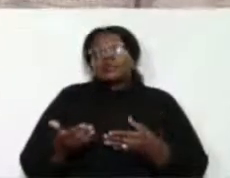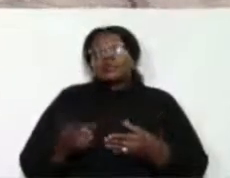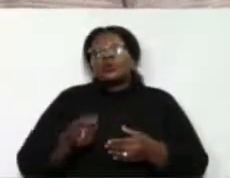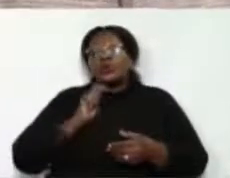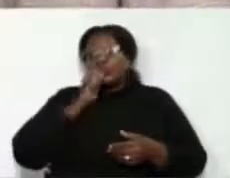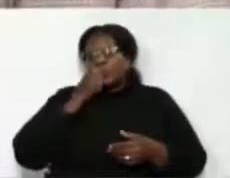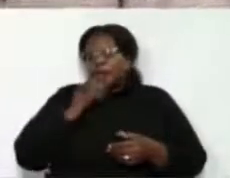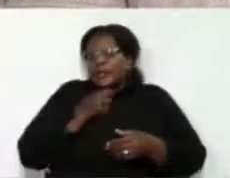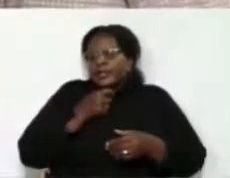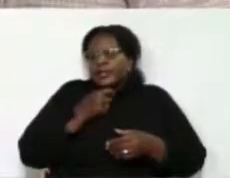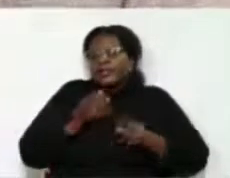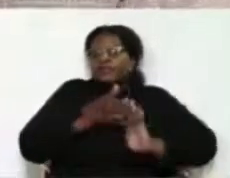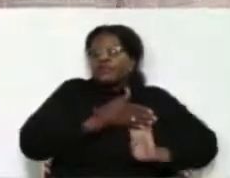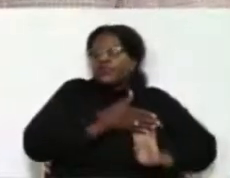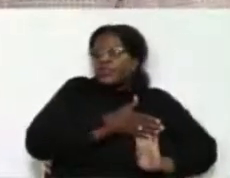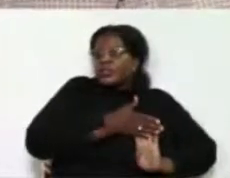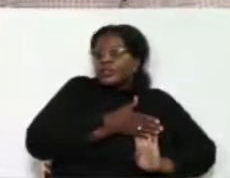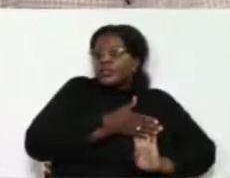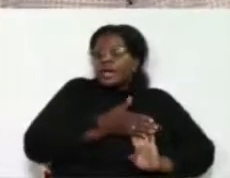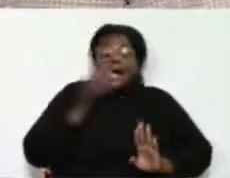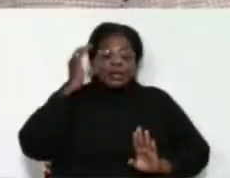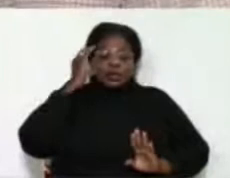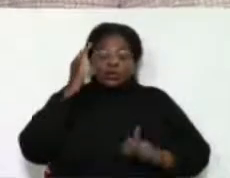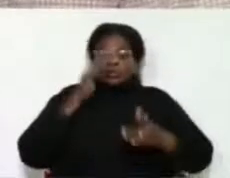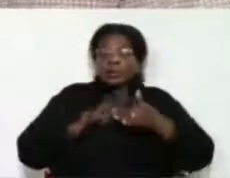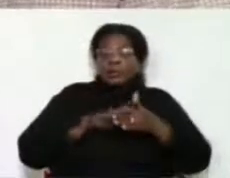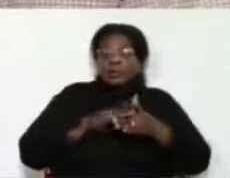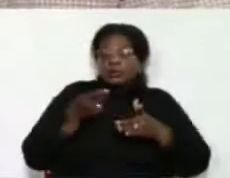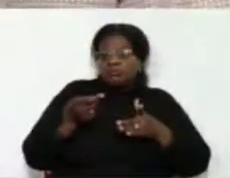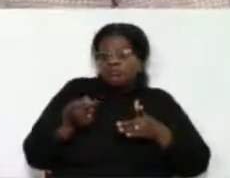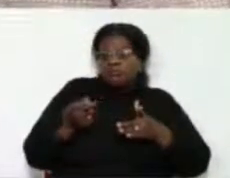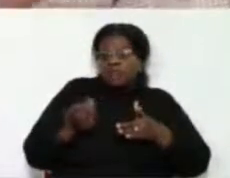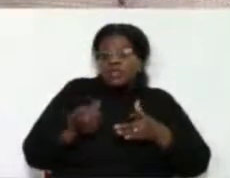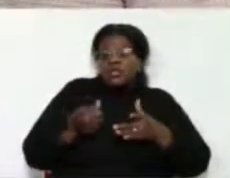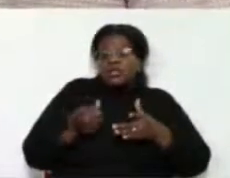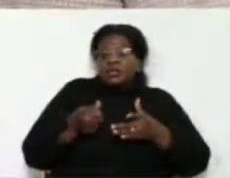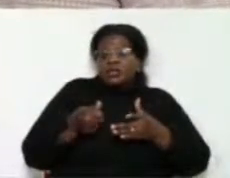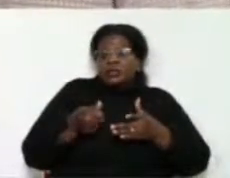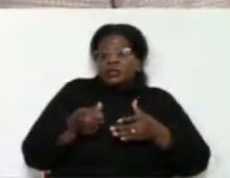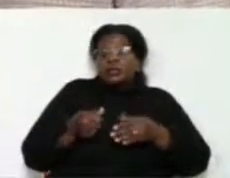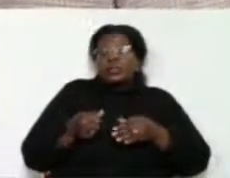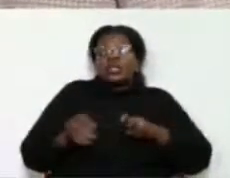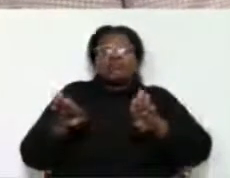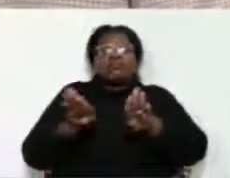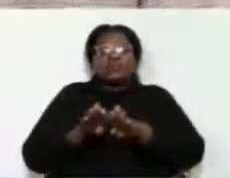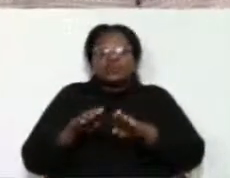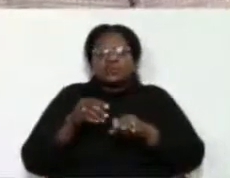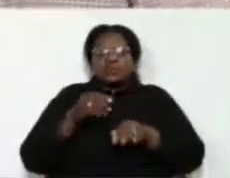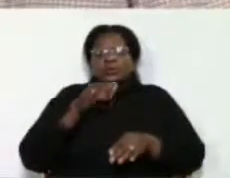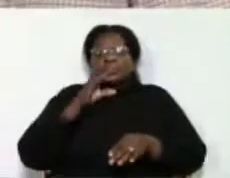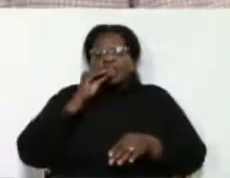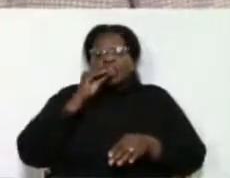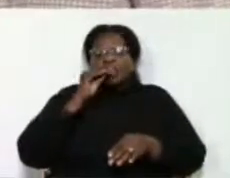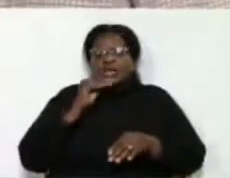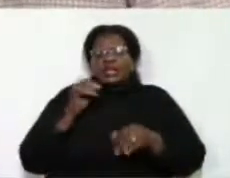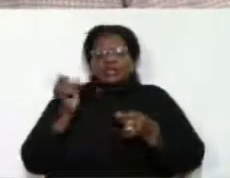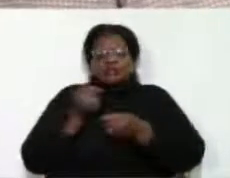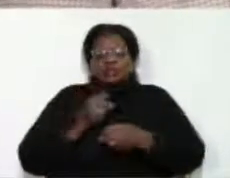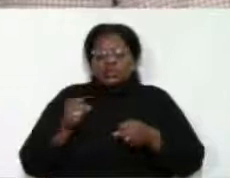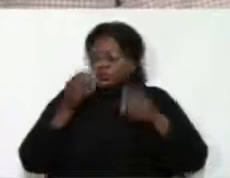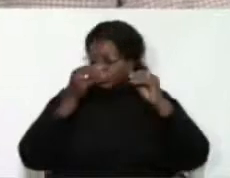the money, and because I know about the cash flow, and we'll come on to that later, I'm the one that does the talking. You don't have to confuse Absai when he's trying to ice a